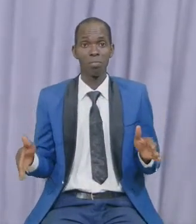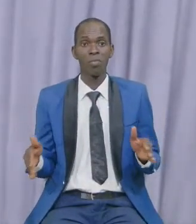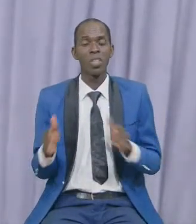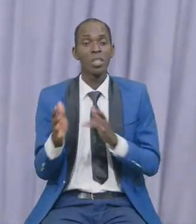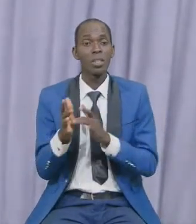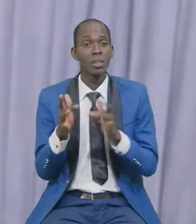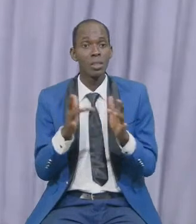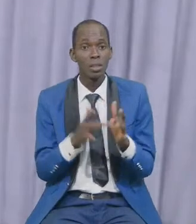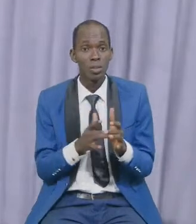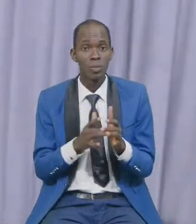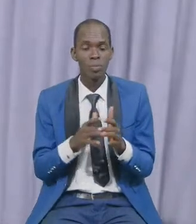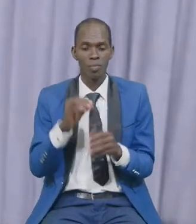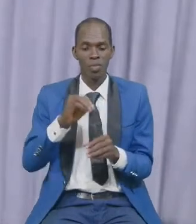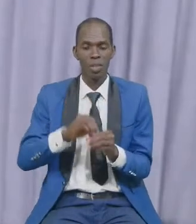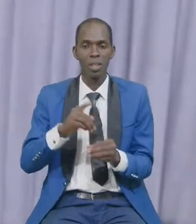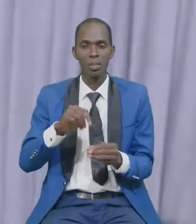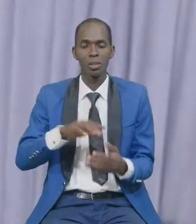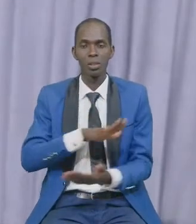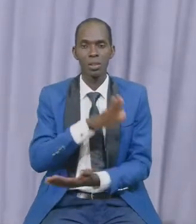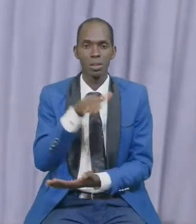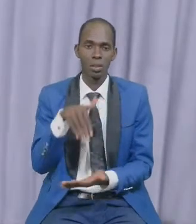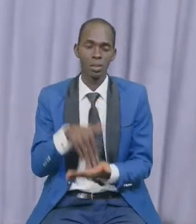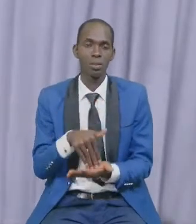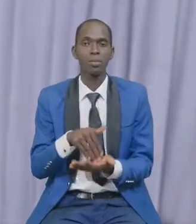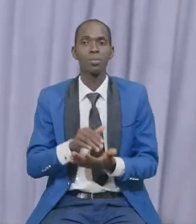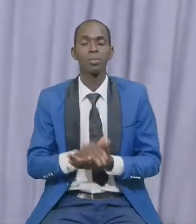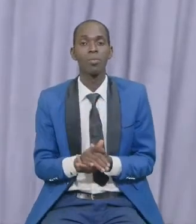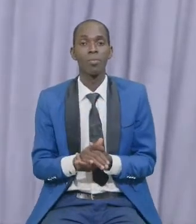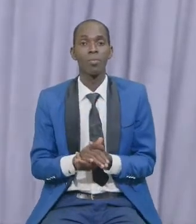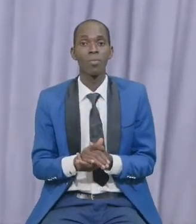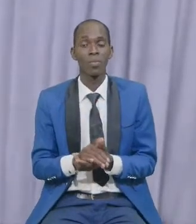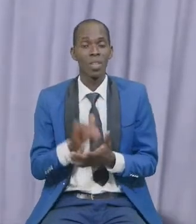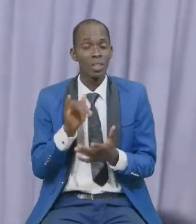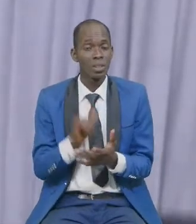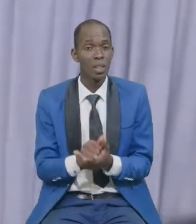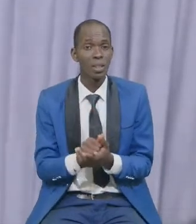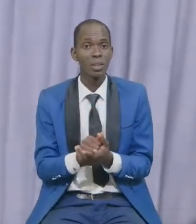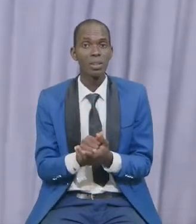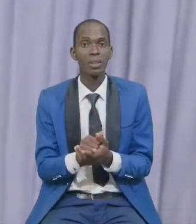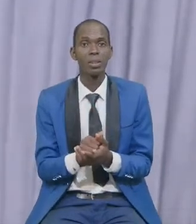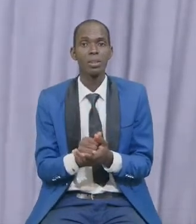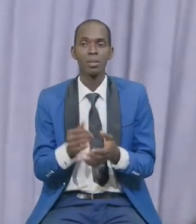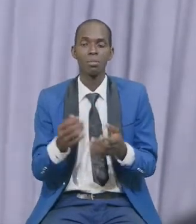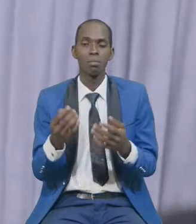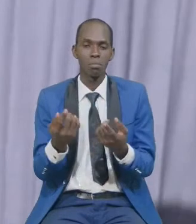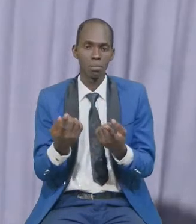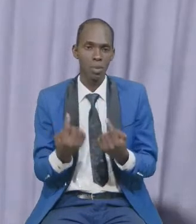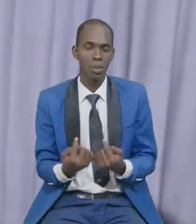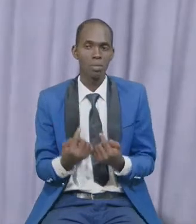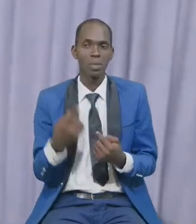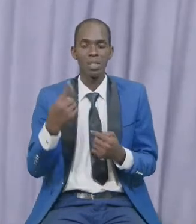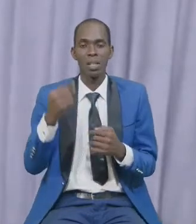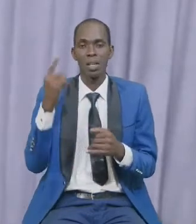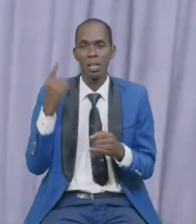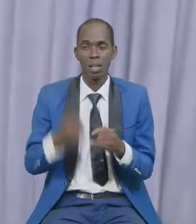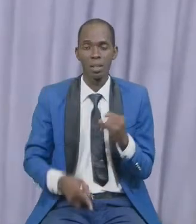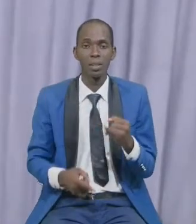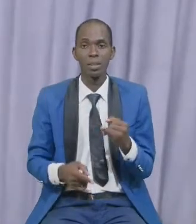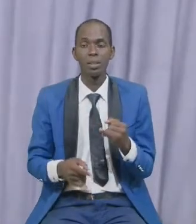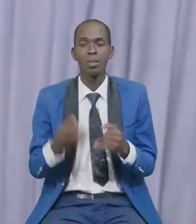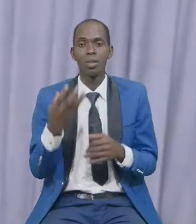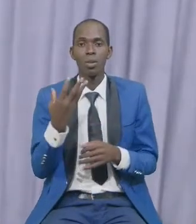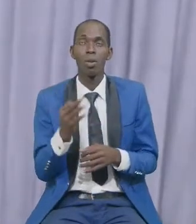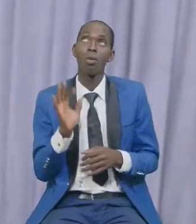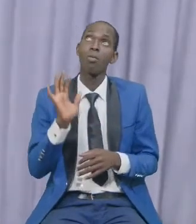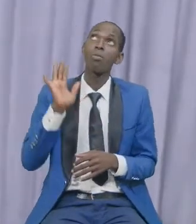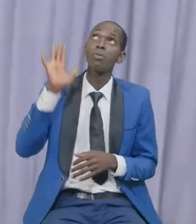Jesus in the midst. That came the end of his